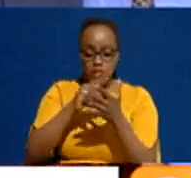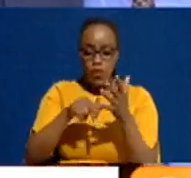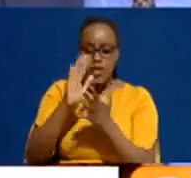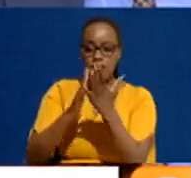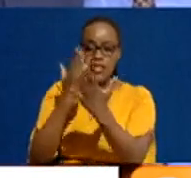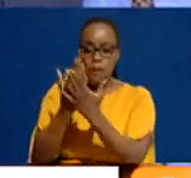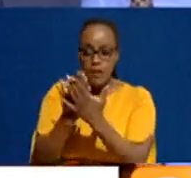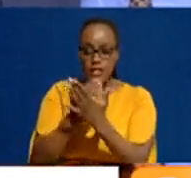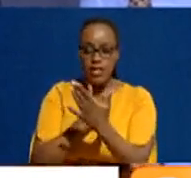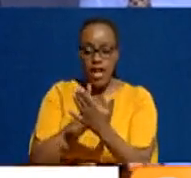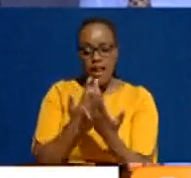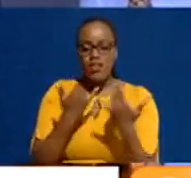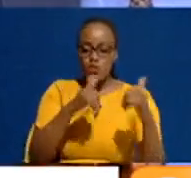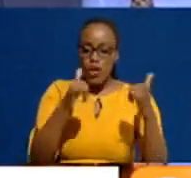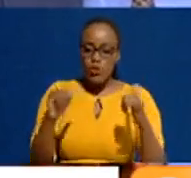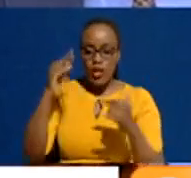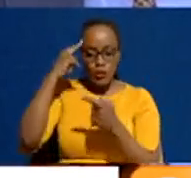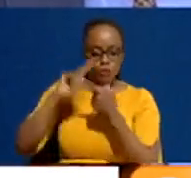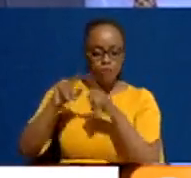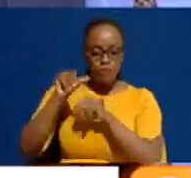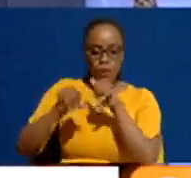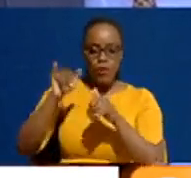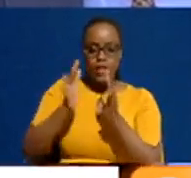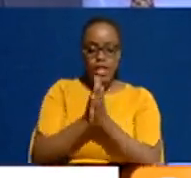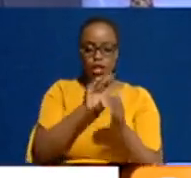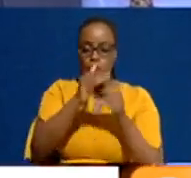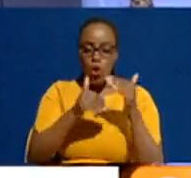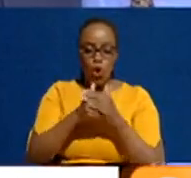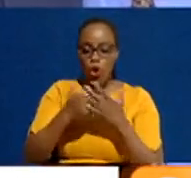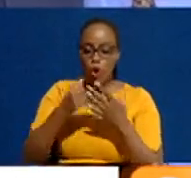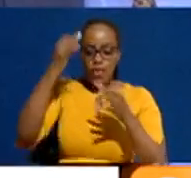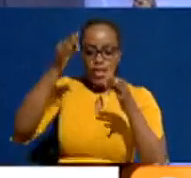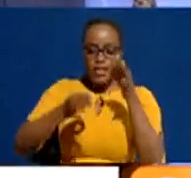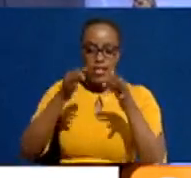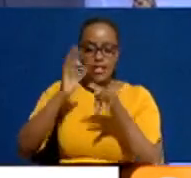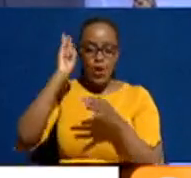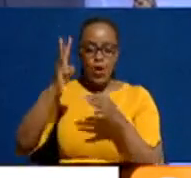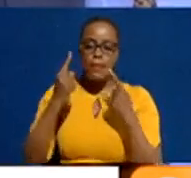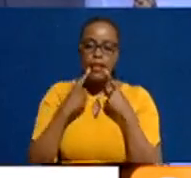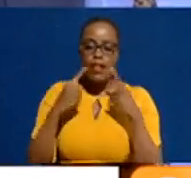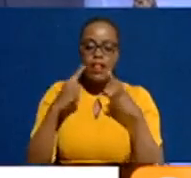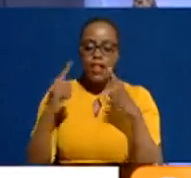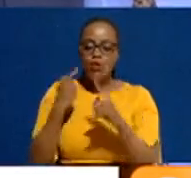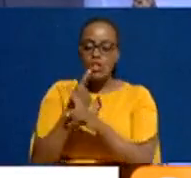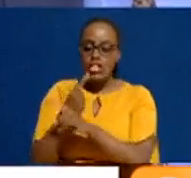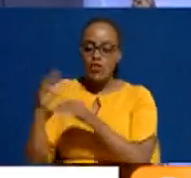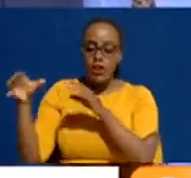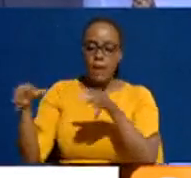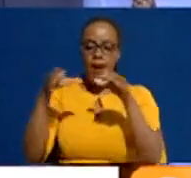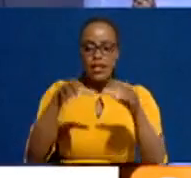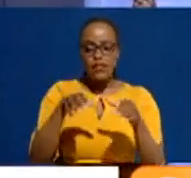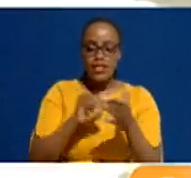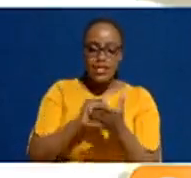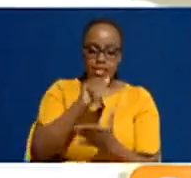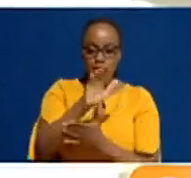applications are being considered, and all the rulings will be delivered to the respective parties